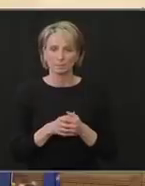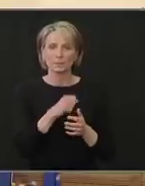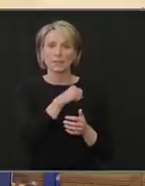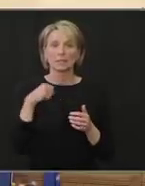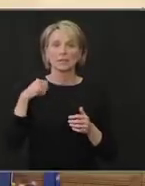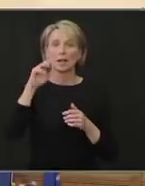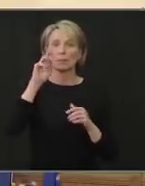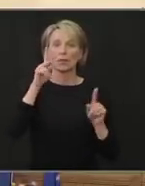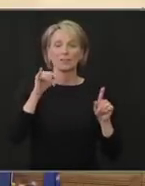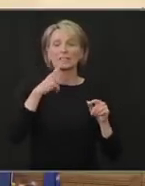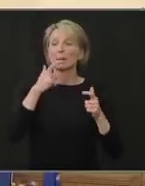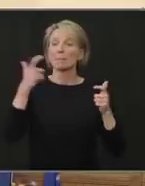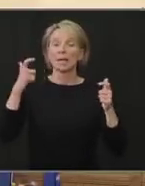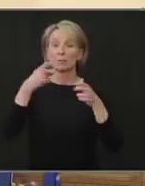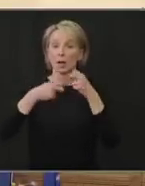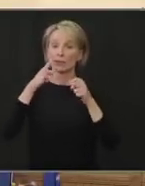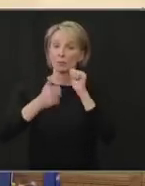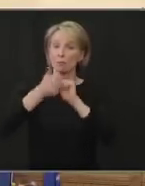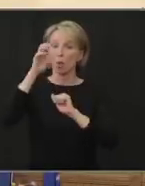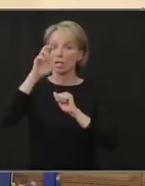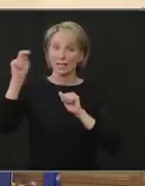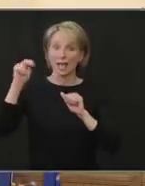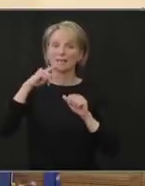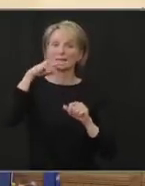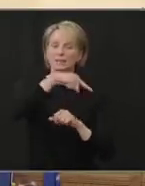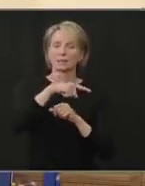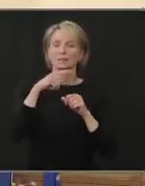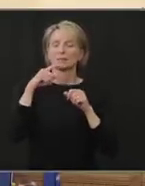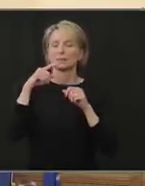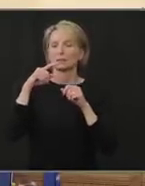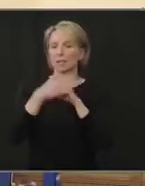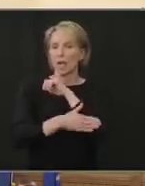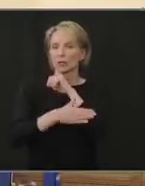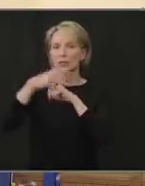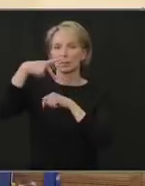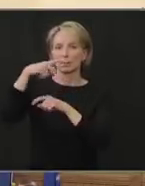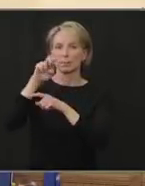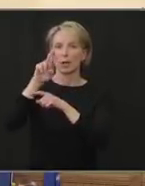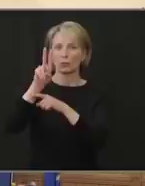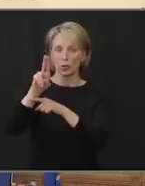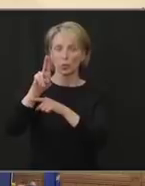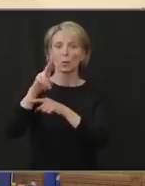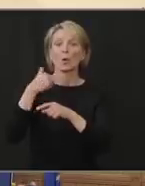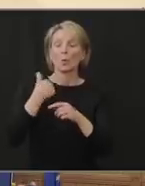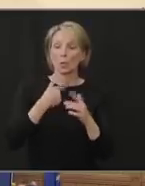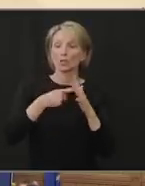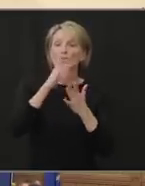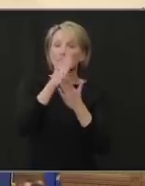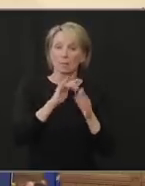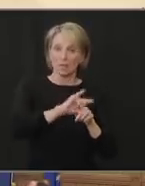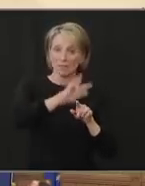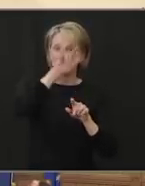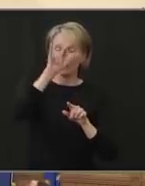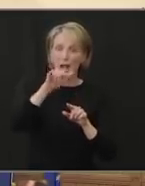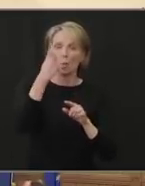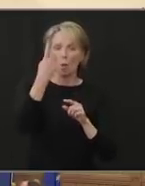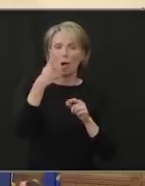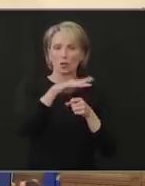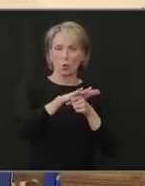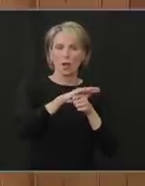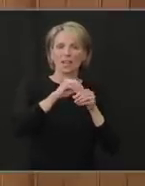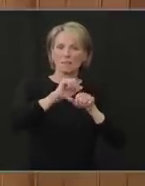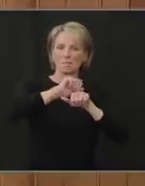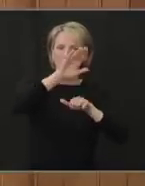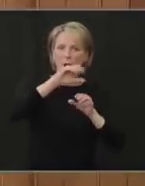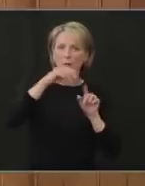Connecticut residents right now is Peru. We have, starting today, flights out of Cusco, which was a location in the mountains